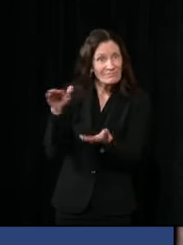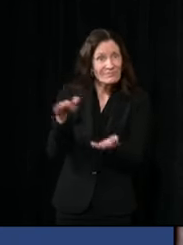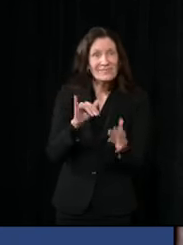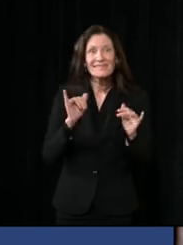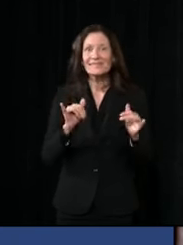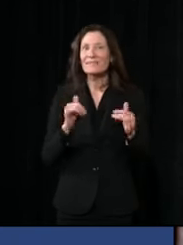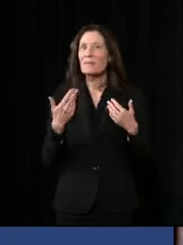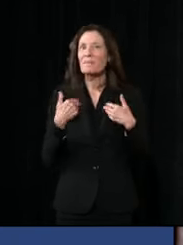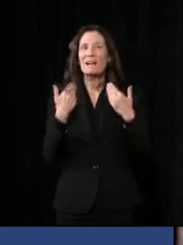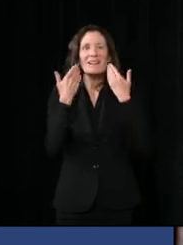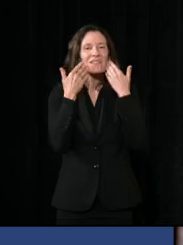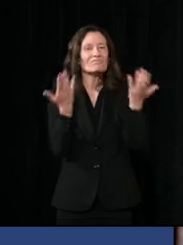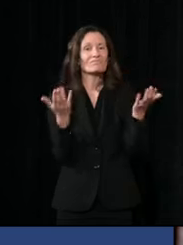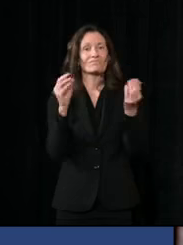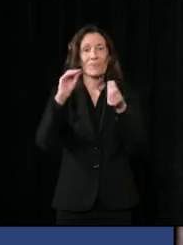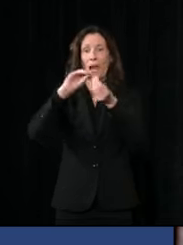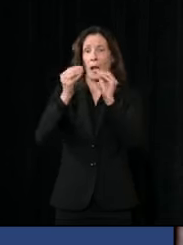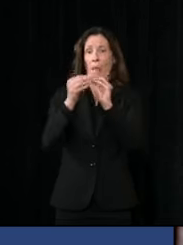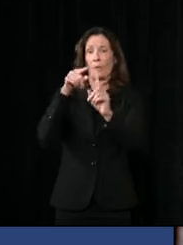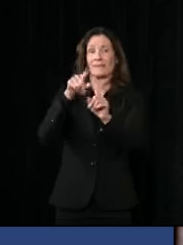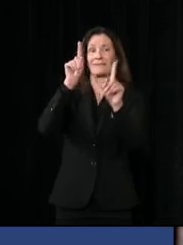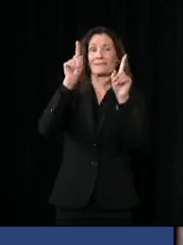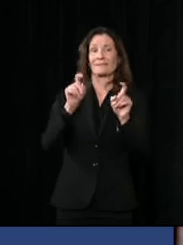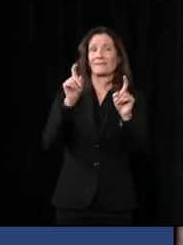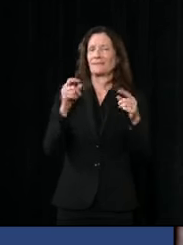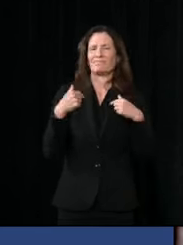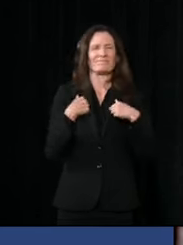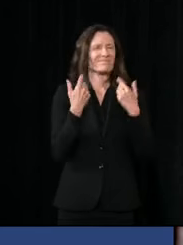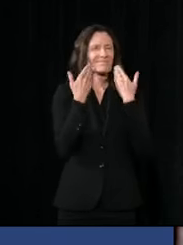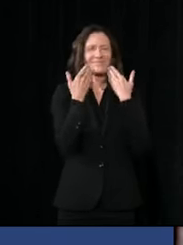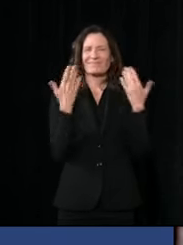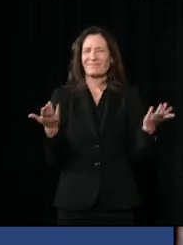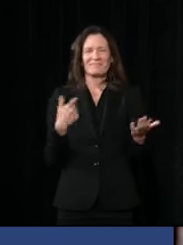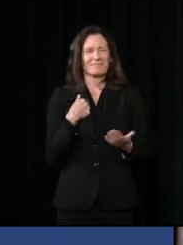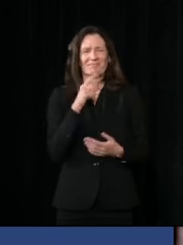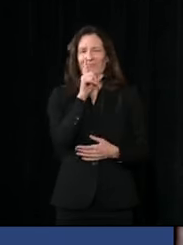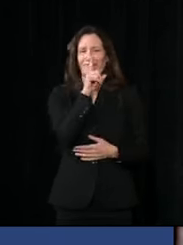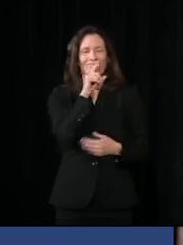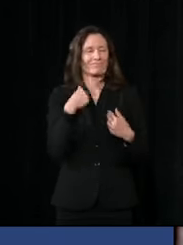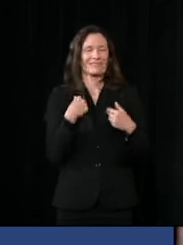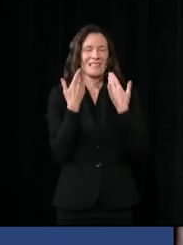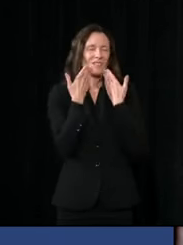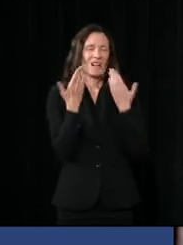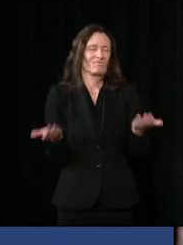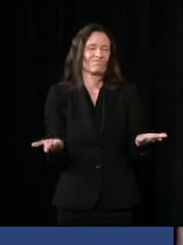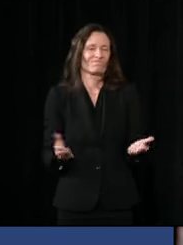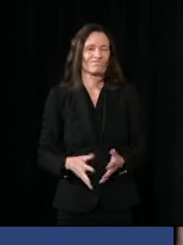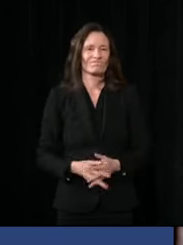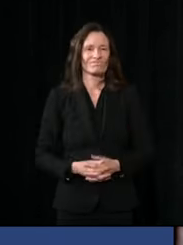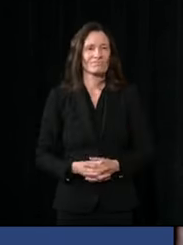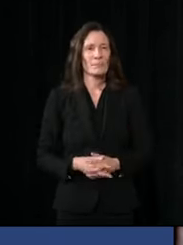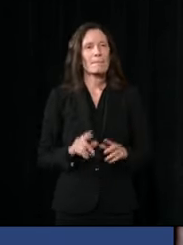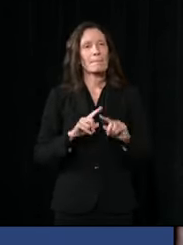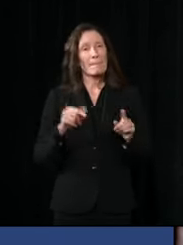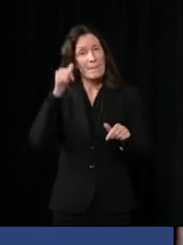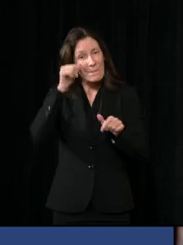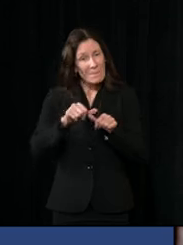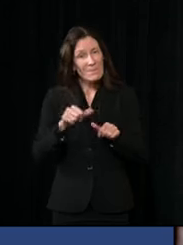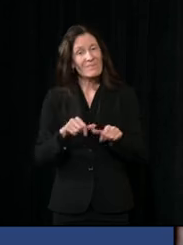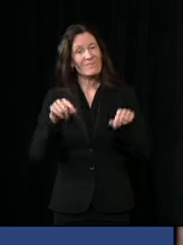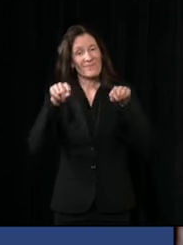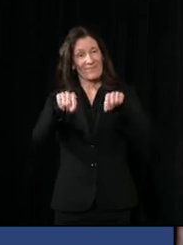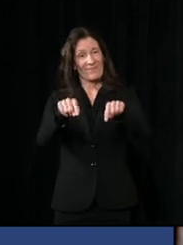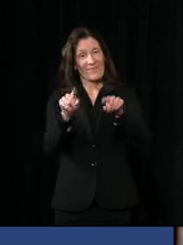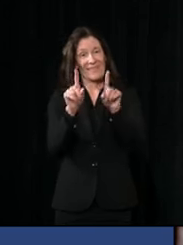testing capacity to feel comfortable. I think, and again, this is an issue that affects